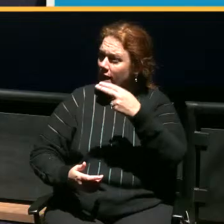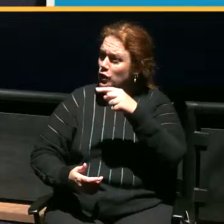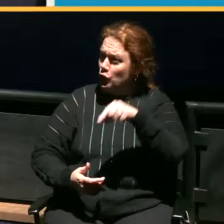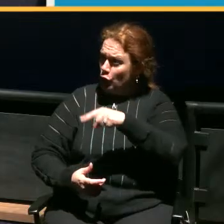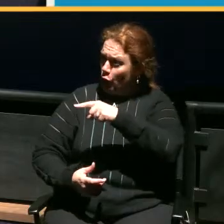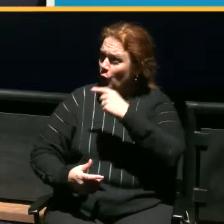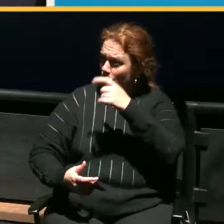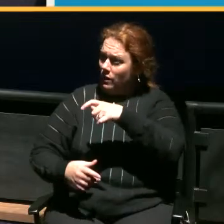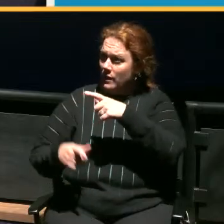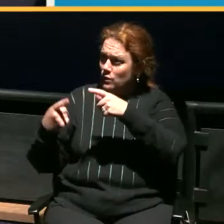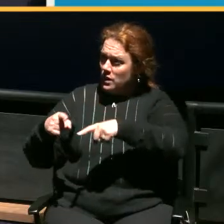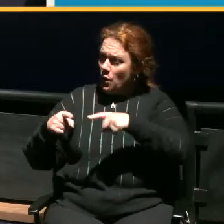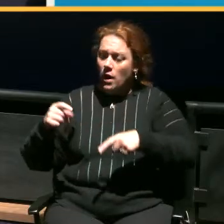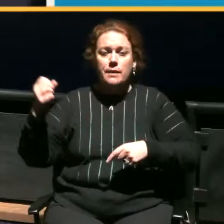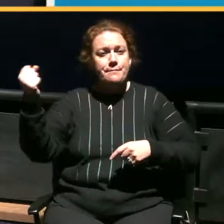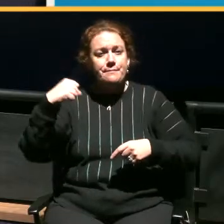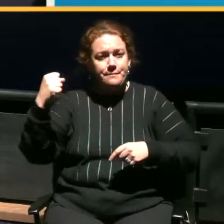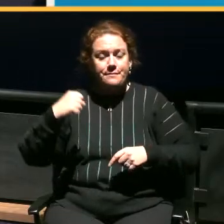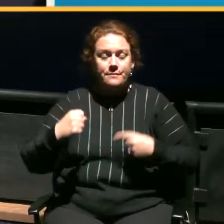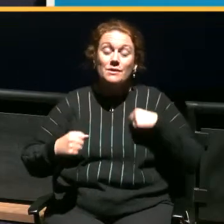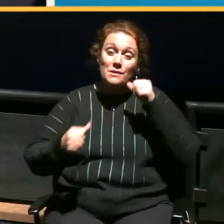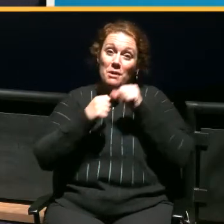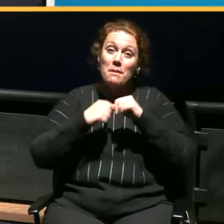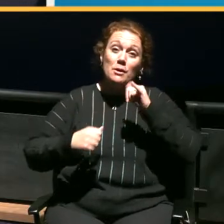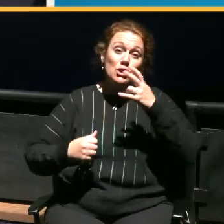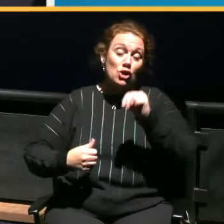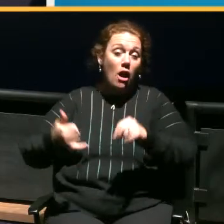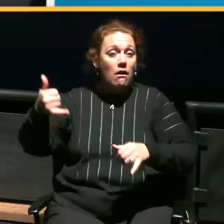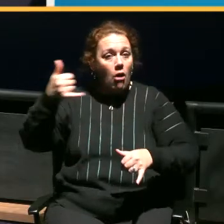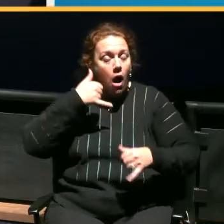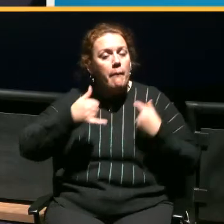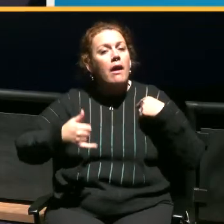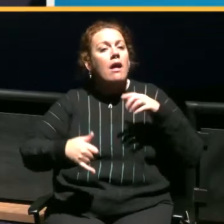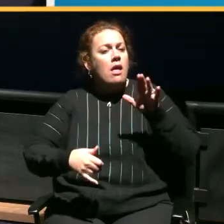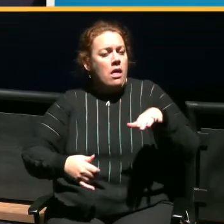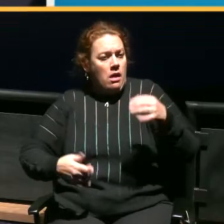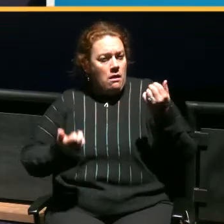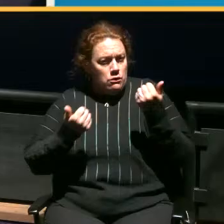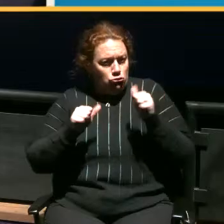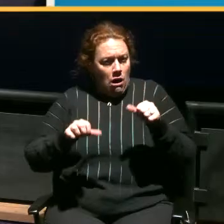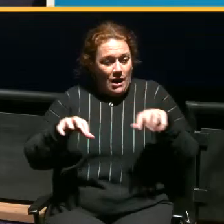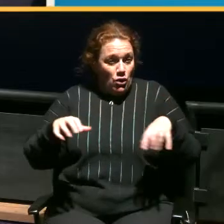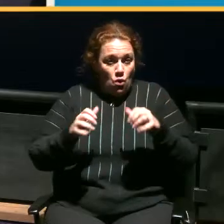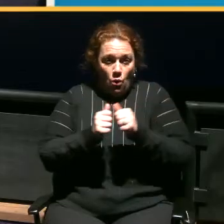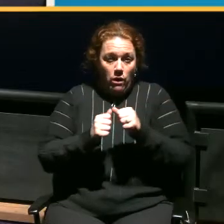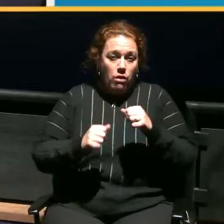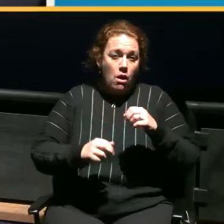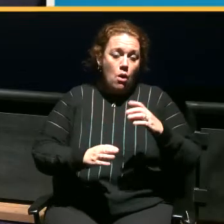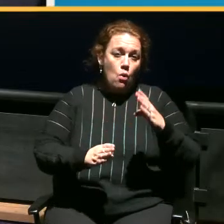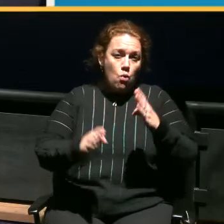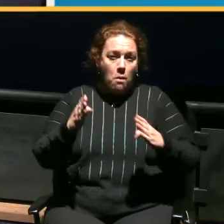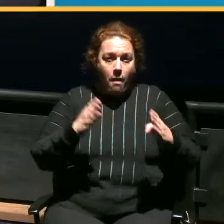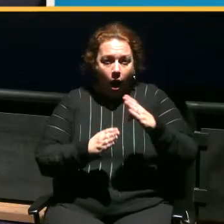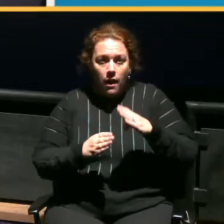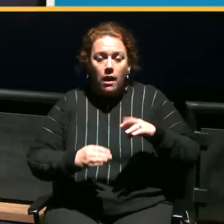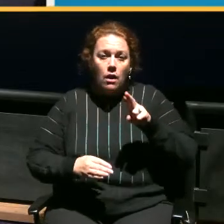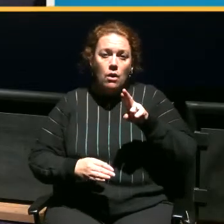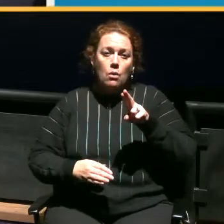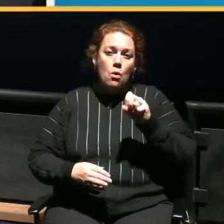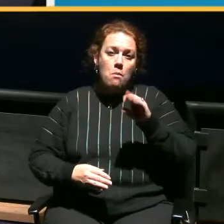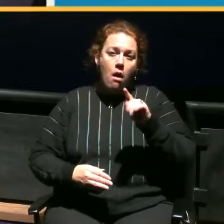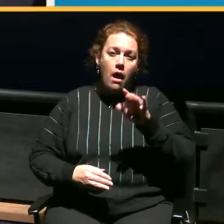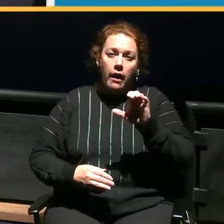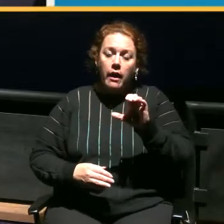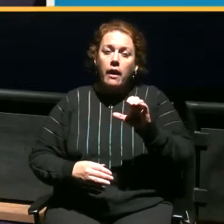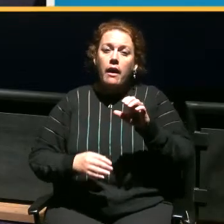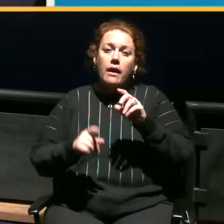right? Yep. So John, I remember getting a phone call from John that we were going to try to see if we could do it with a robotic mission. This would keep the team alive